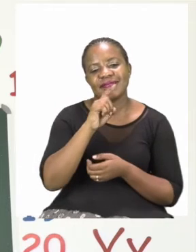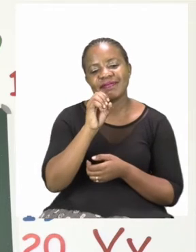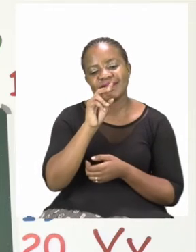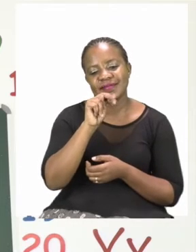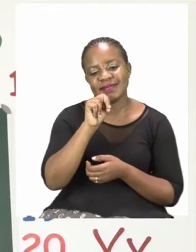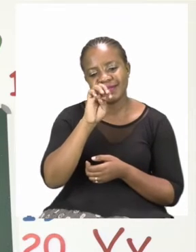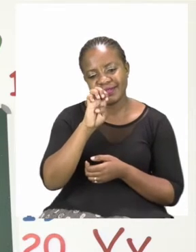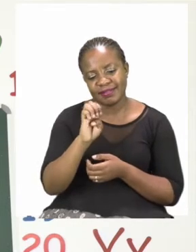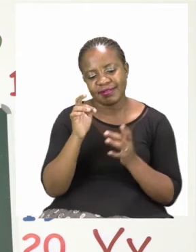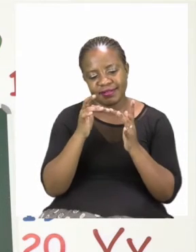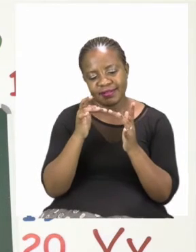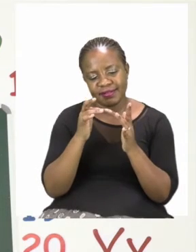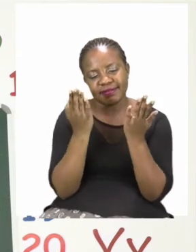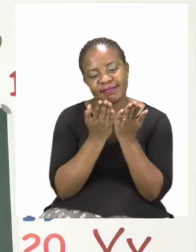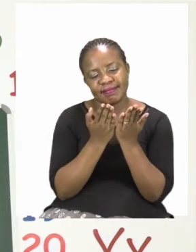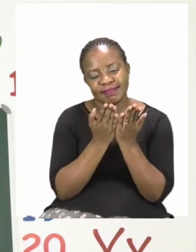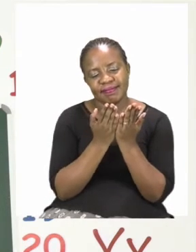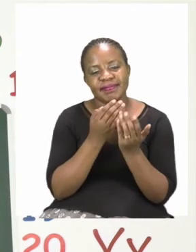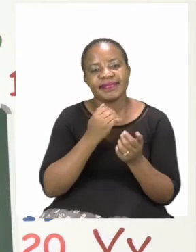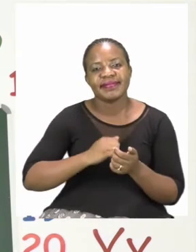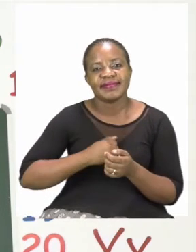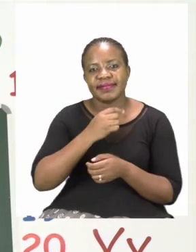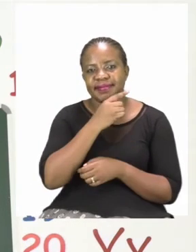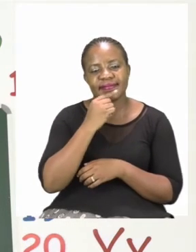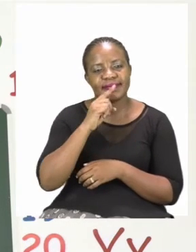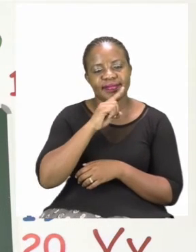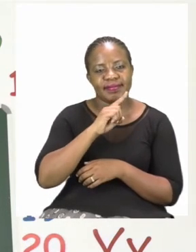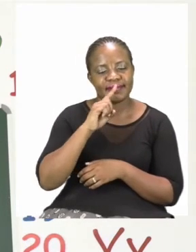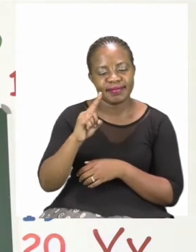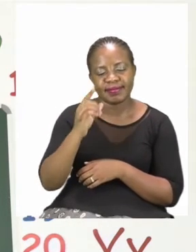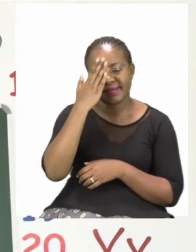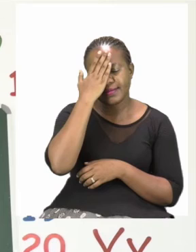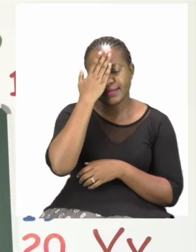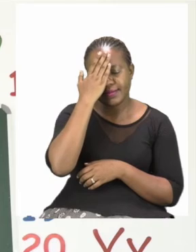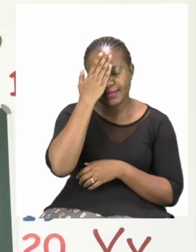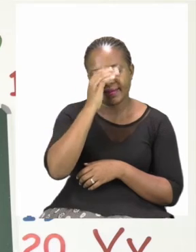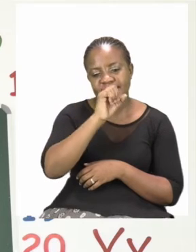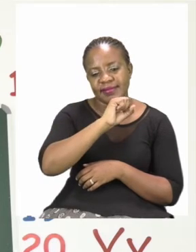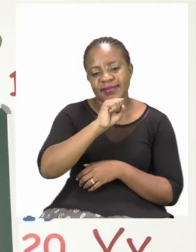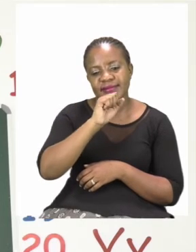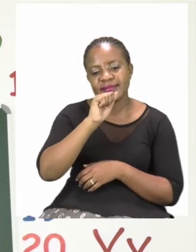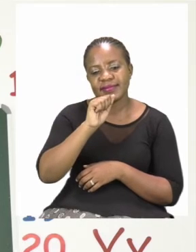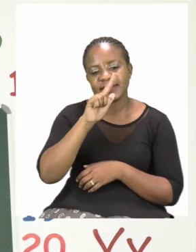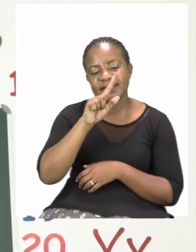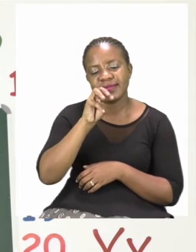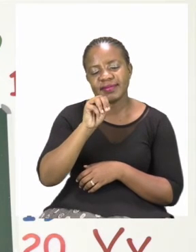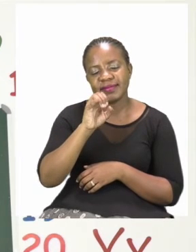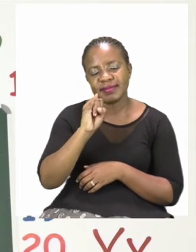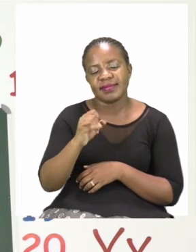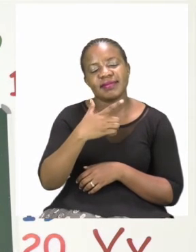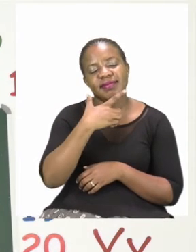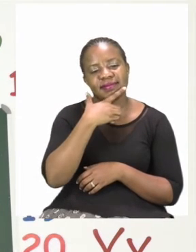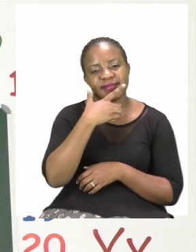for today is body parts, Mm-hmm. we are going to play a game, but very fast. So as you can